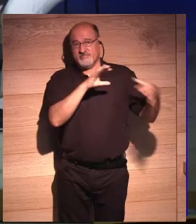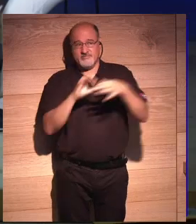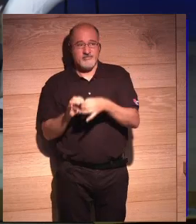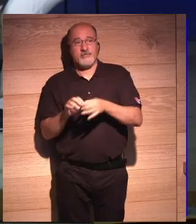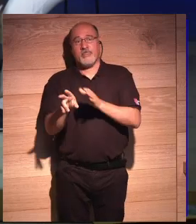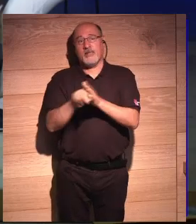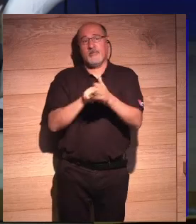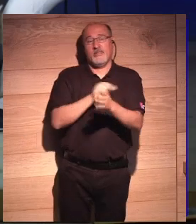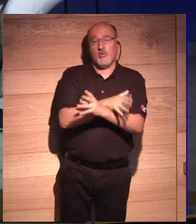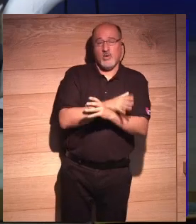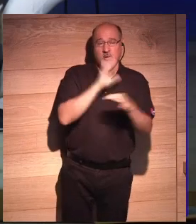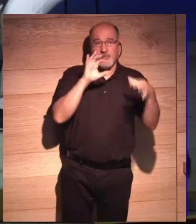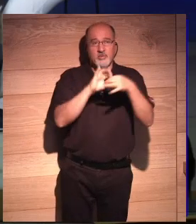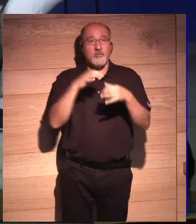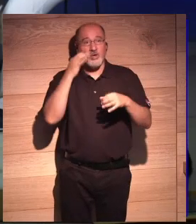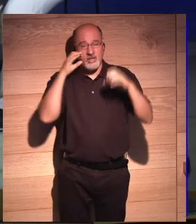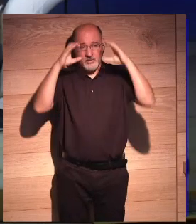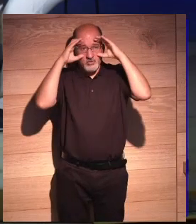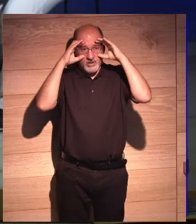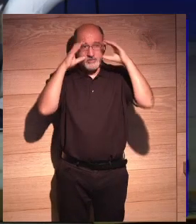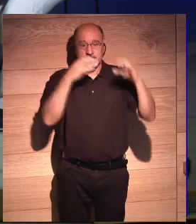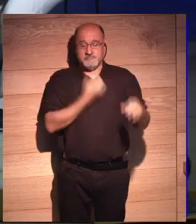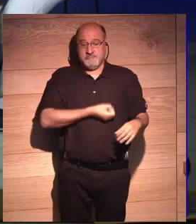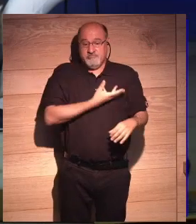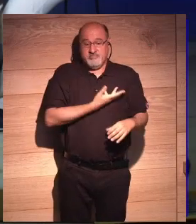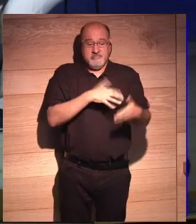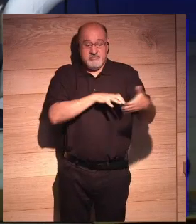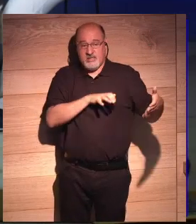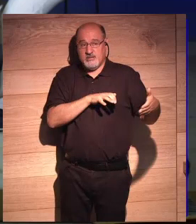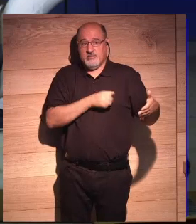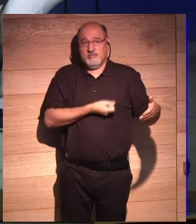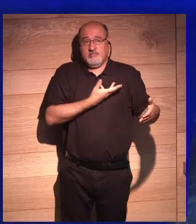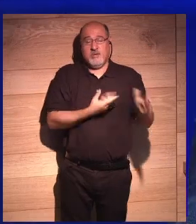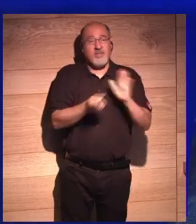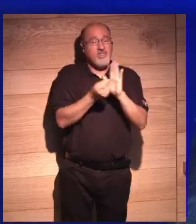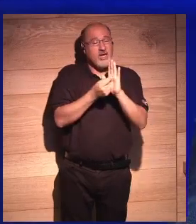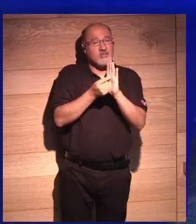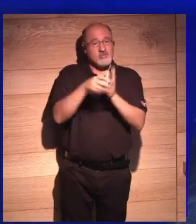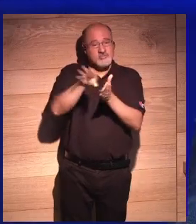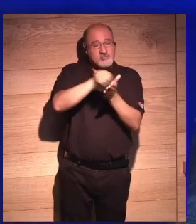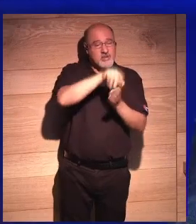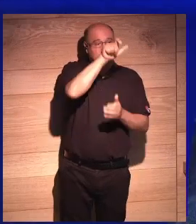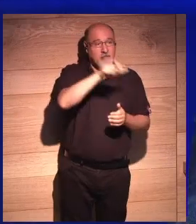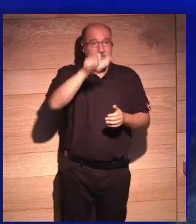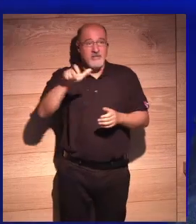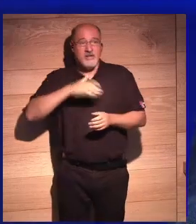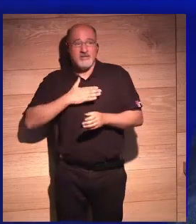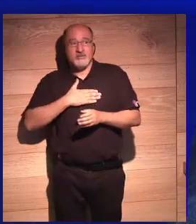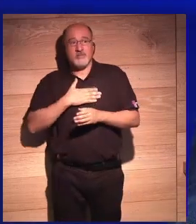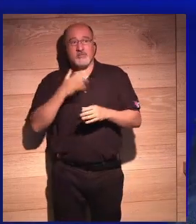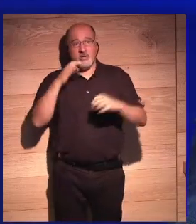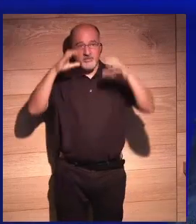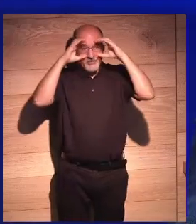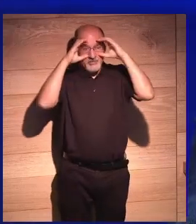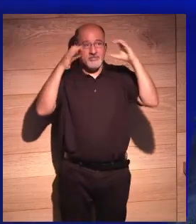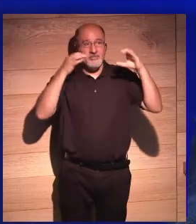said, virtual reality has a lot to do with video games, and probably most of the data that we have about how many